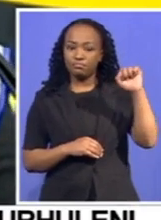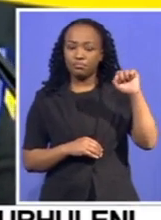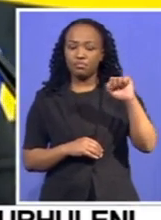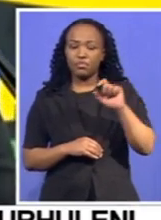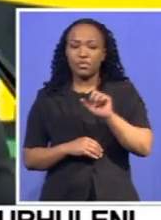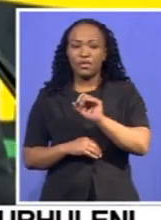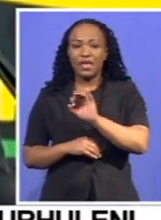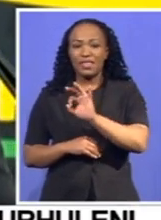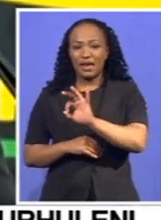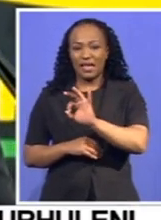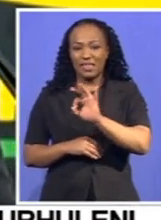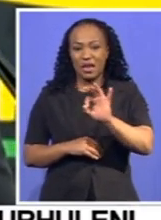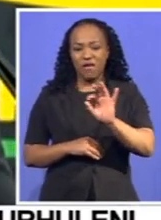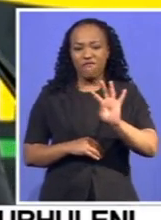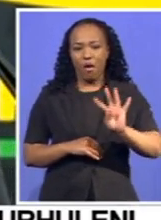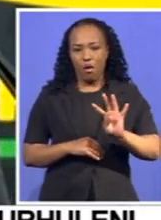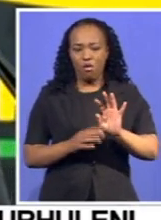334 voting delegates voted,